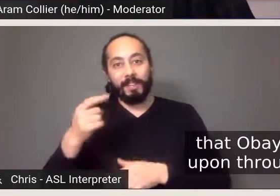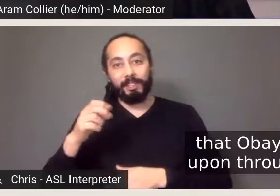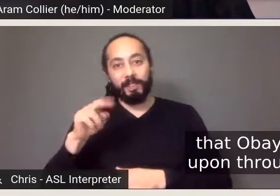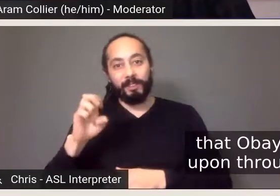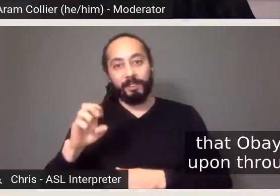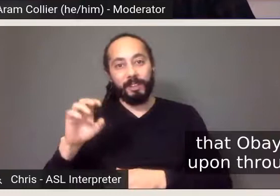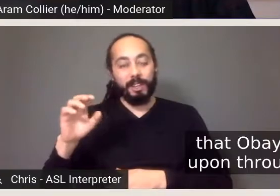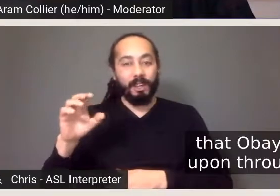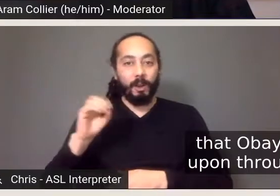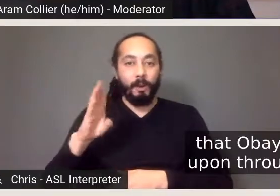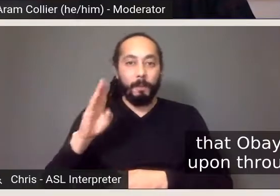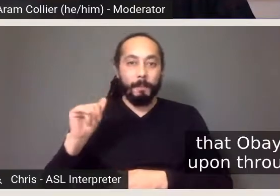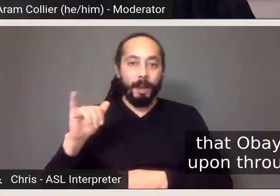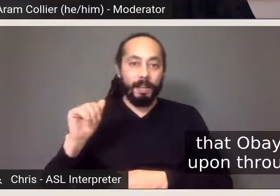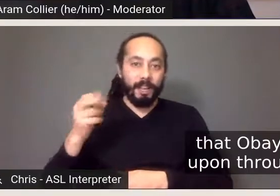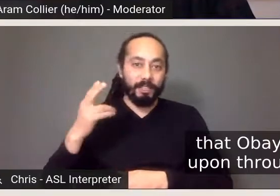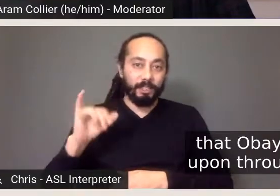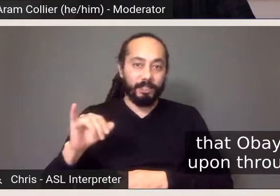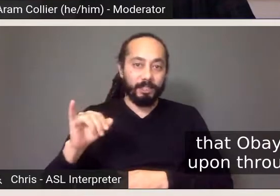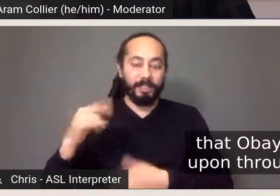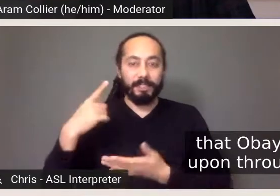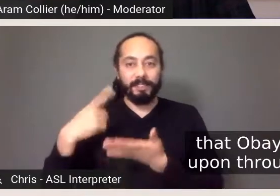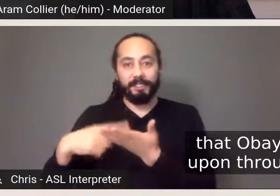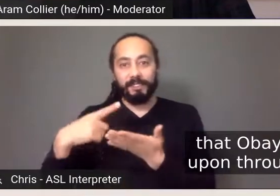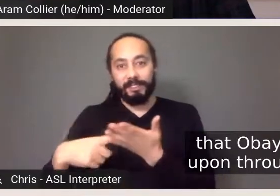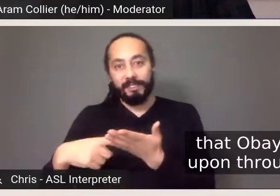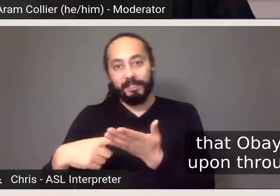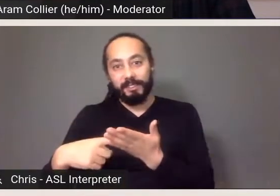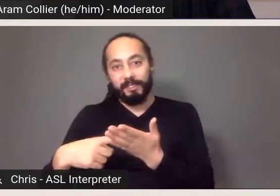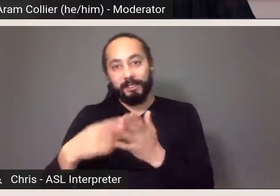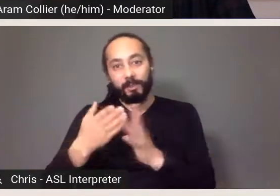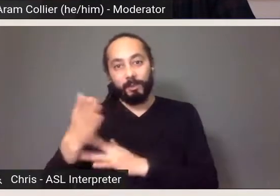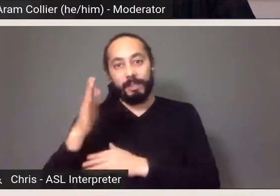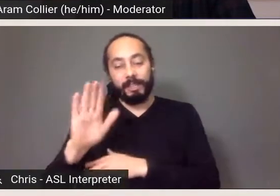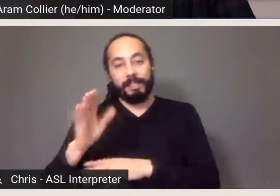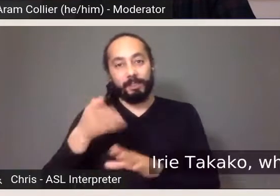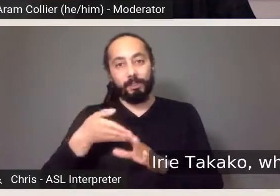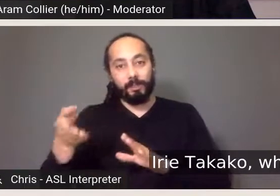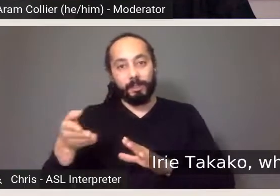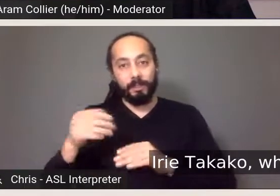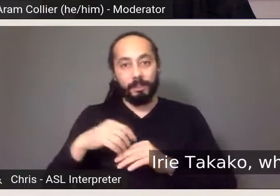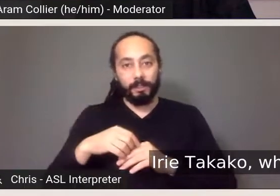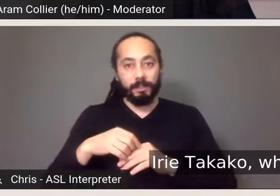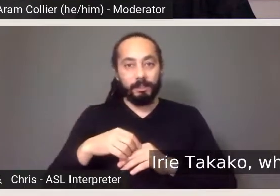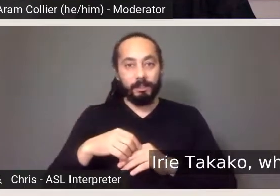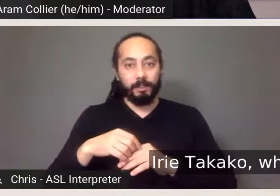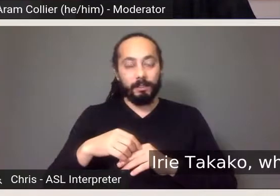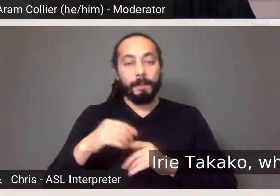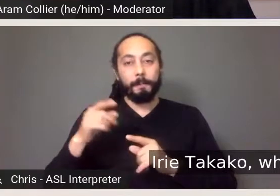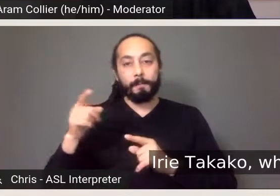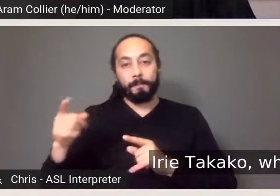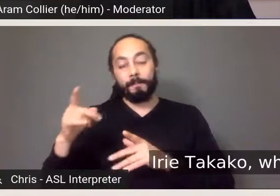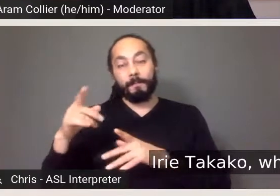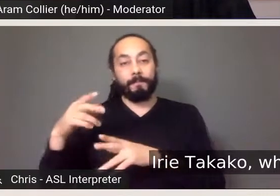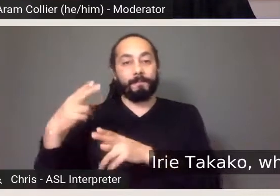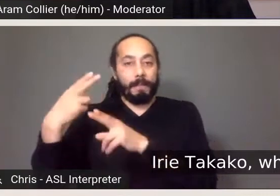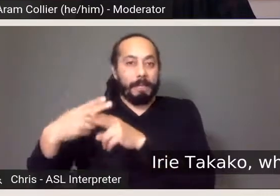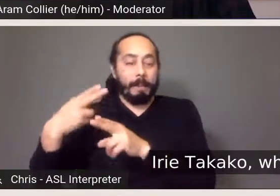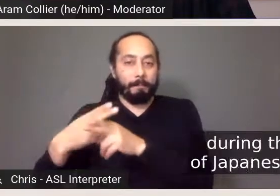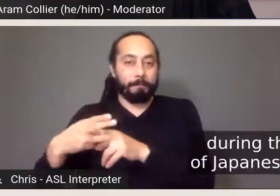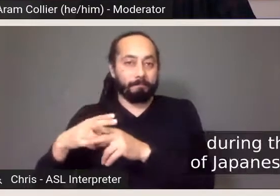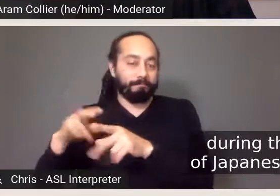Obayashi touched upon through his career. Irie Takako, who was a huge